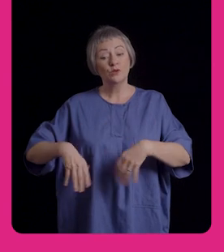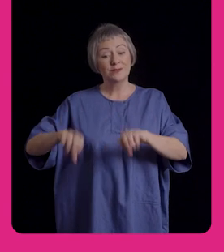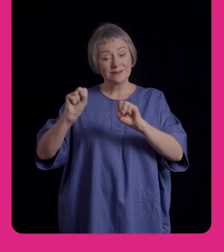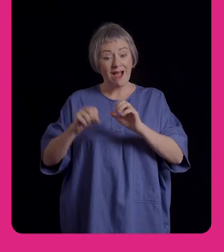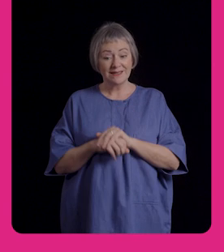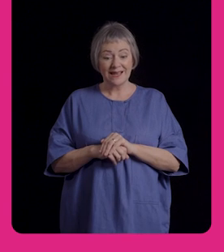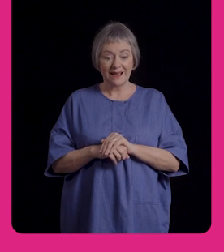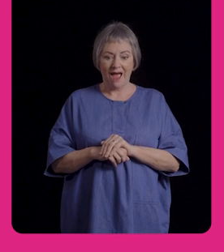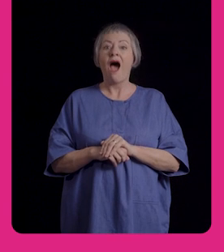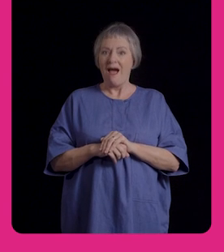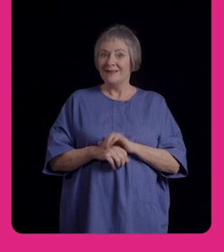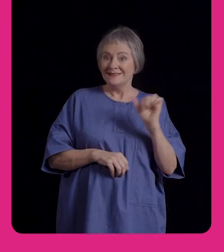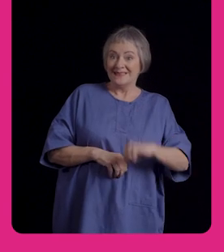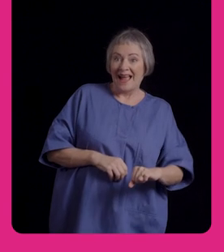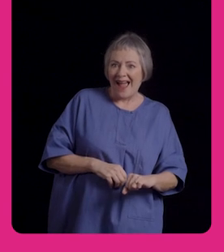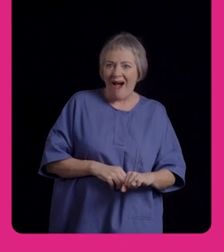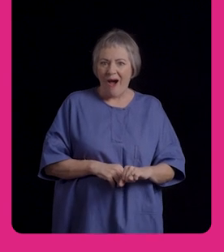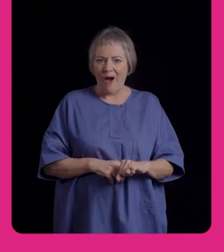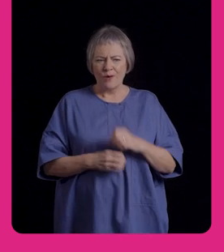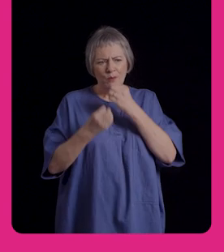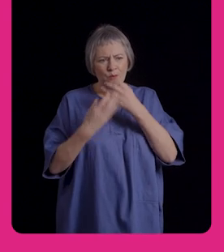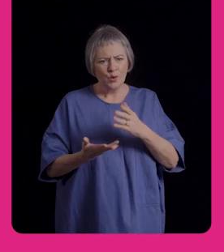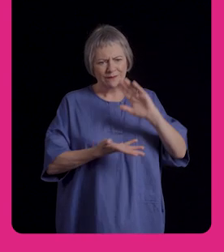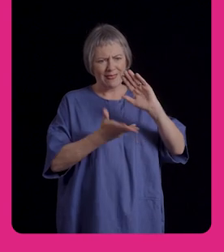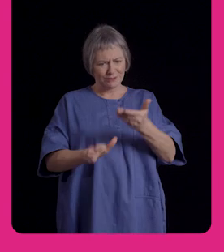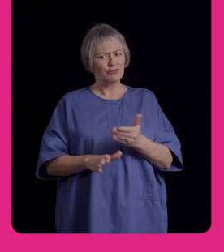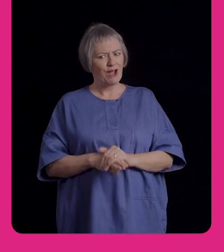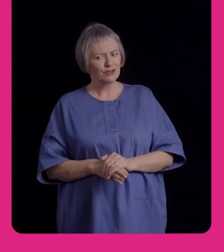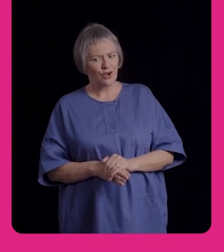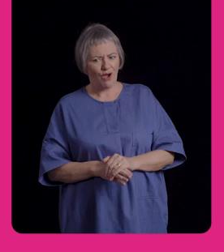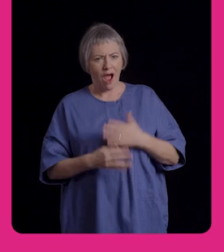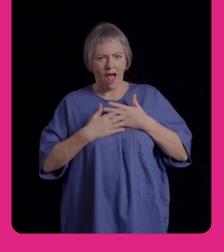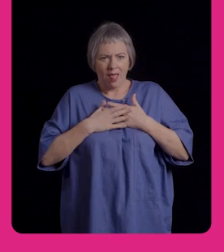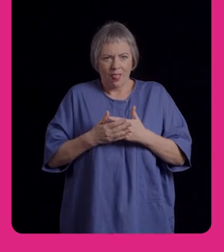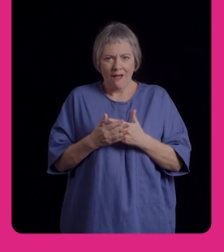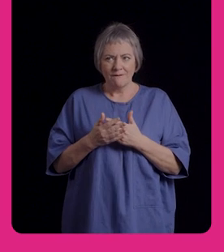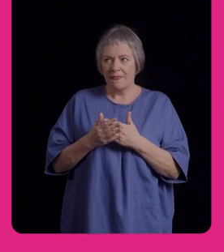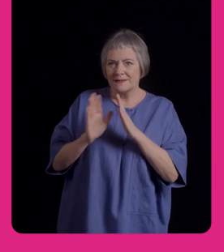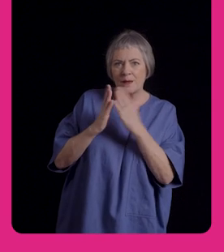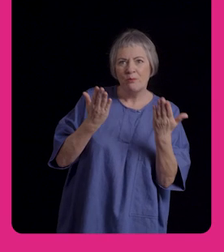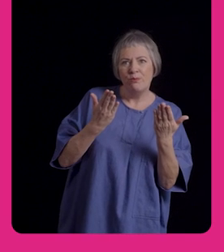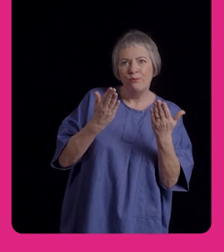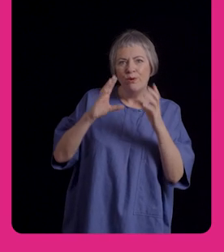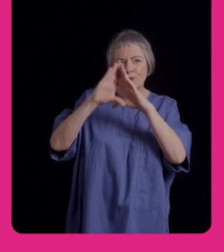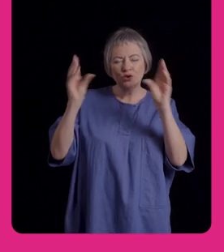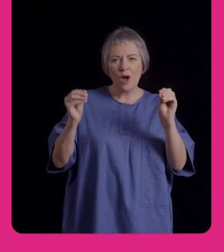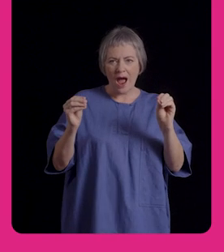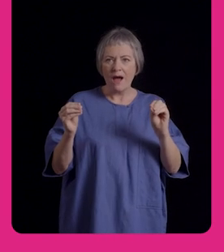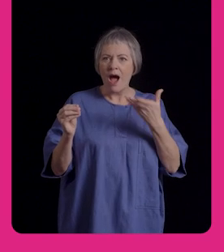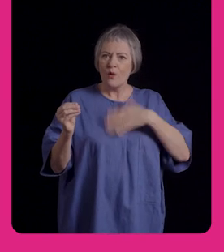start us off? Hey. You bet. Hi. Well, that was a beautiful introduction. Oh my gosh, I love this bookstore. I want to hear about your